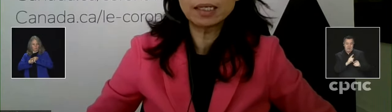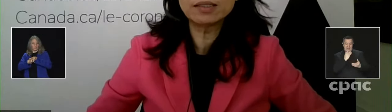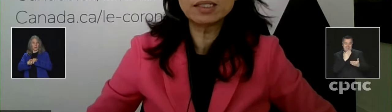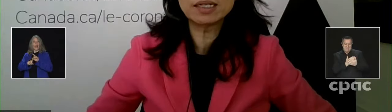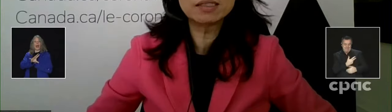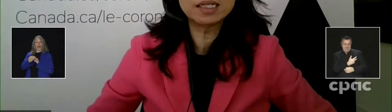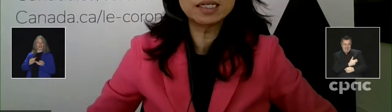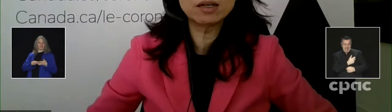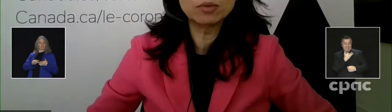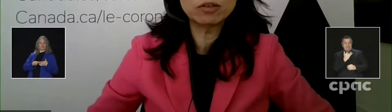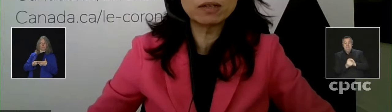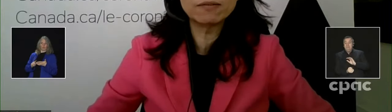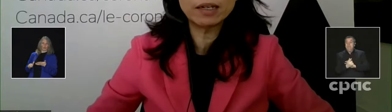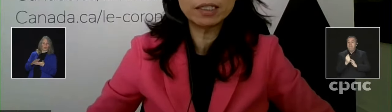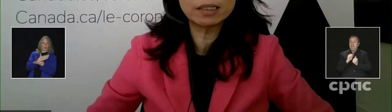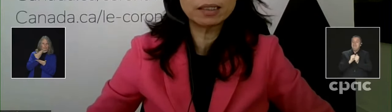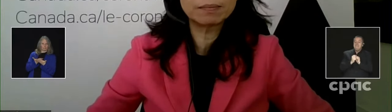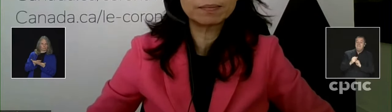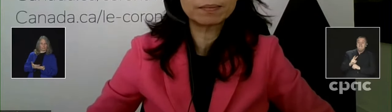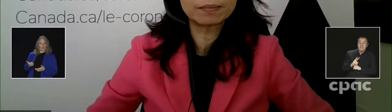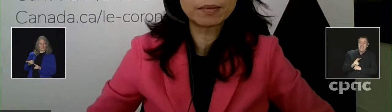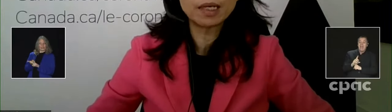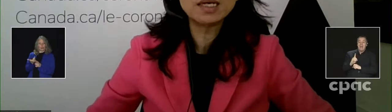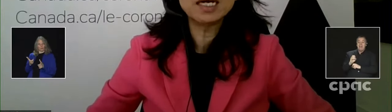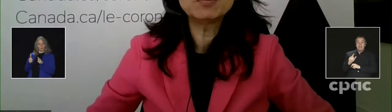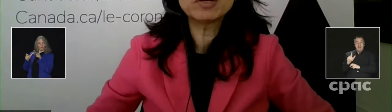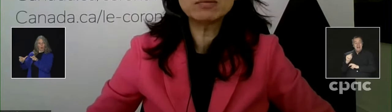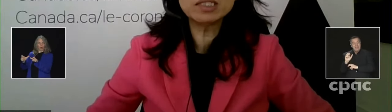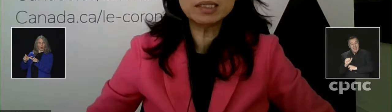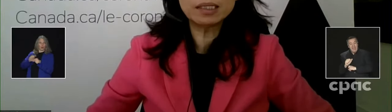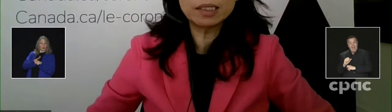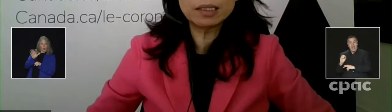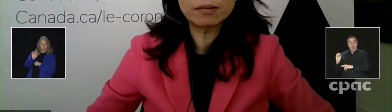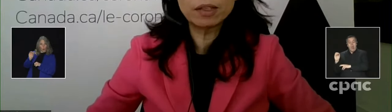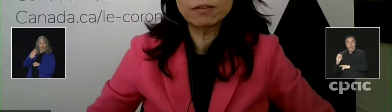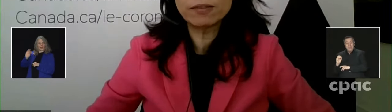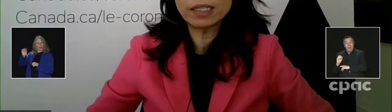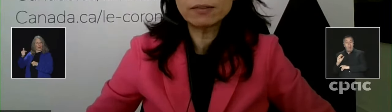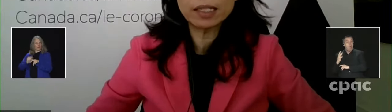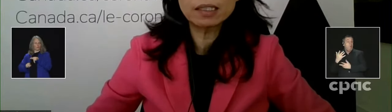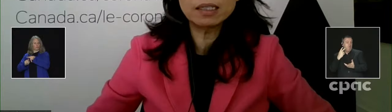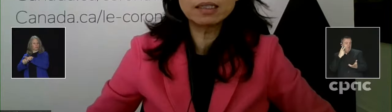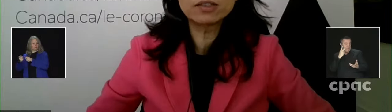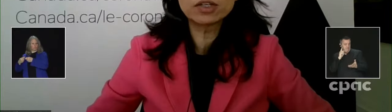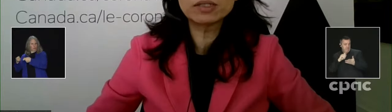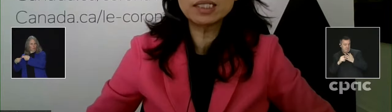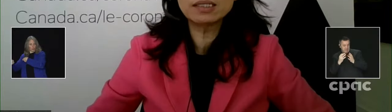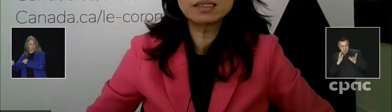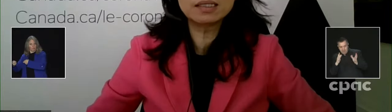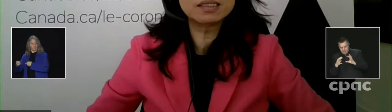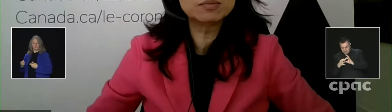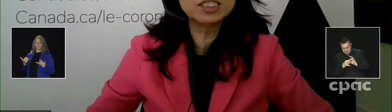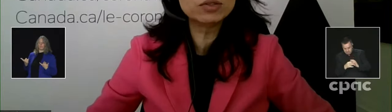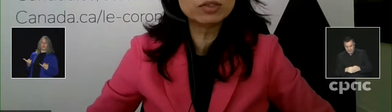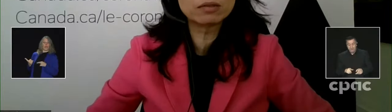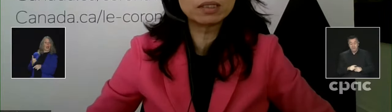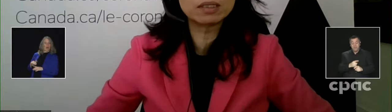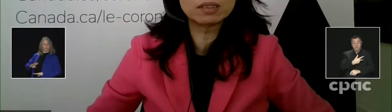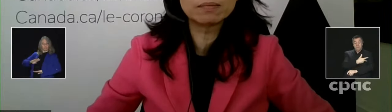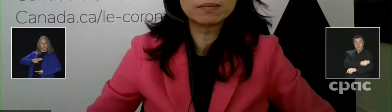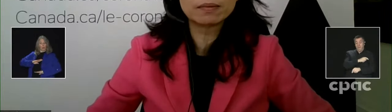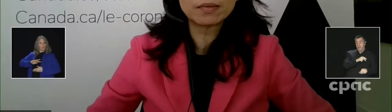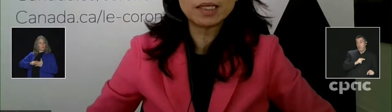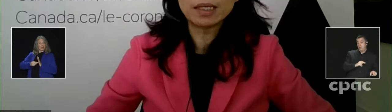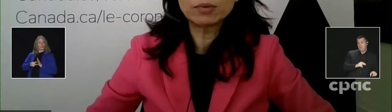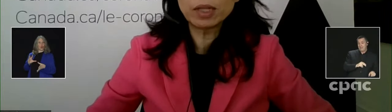effectiveness against the Delta and Omicron variants. A primary series of the Novavax vaccine is currently considered to be 2